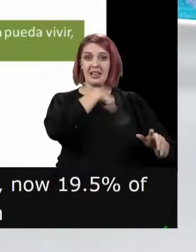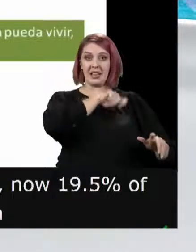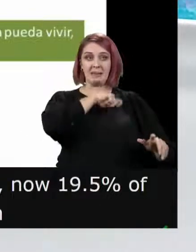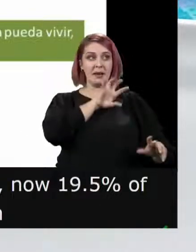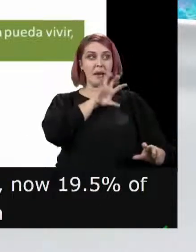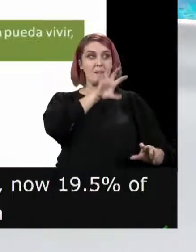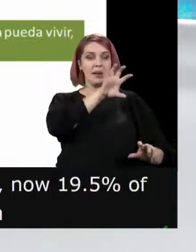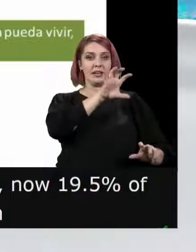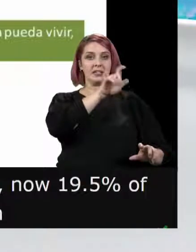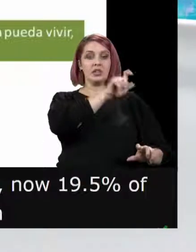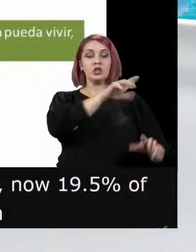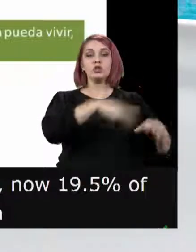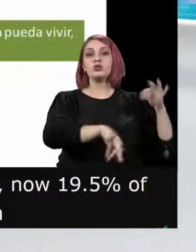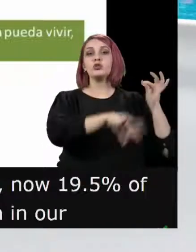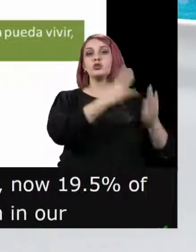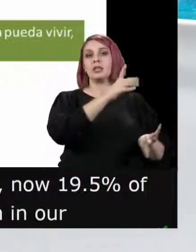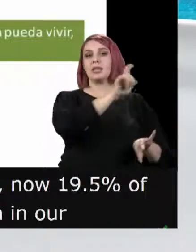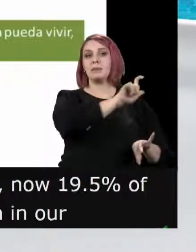in Spain,